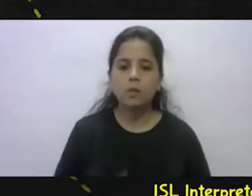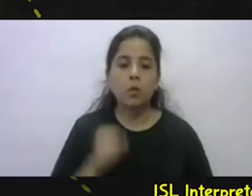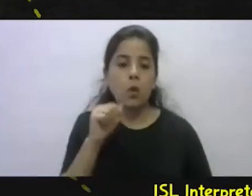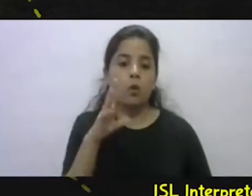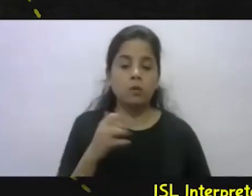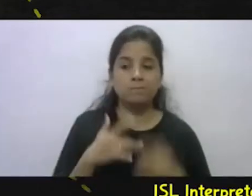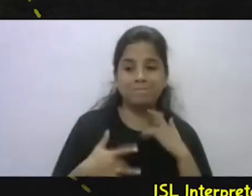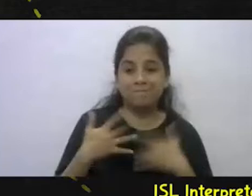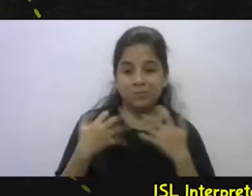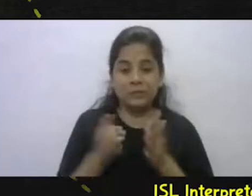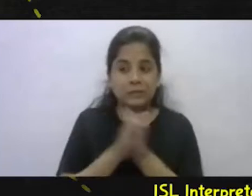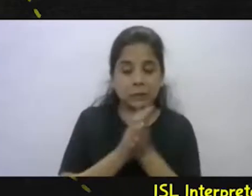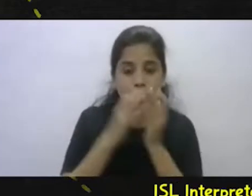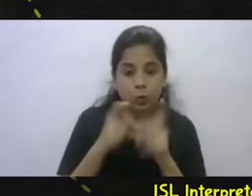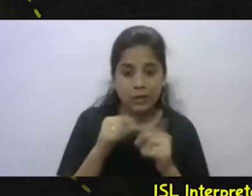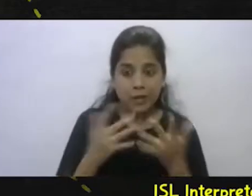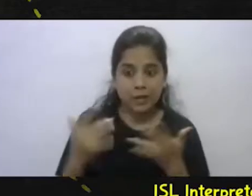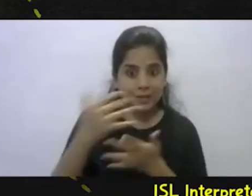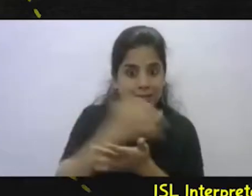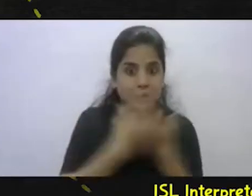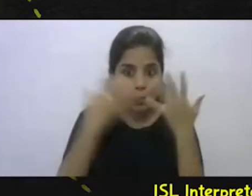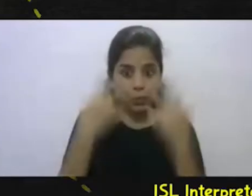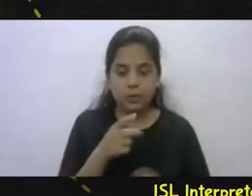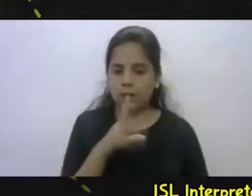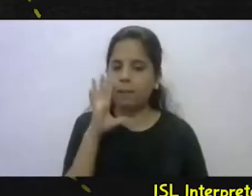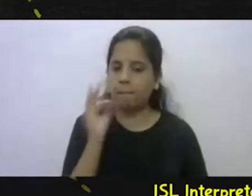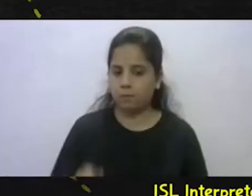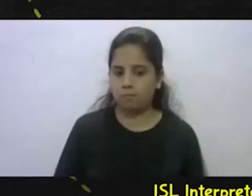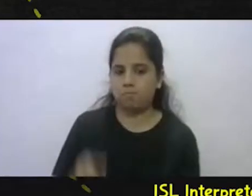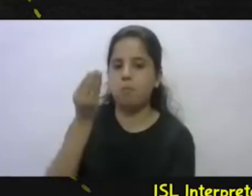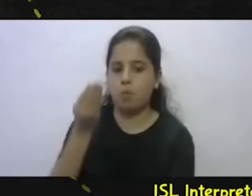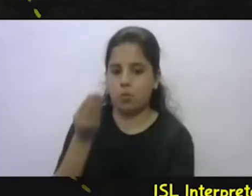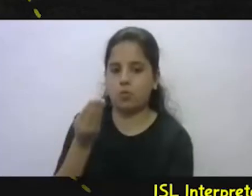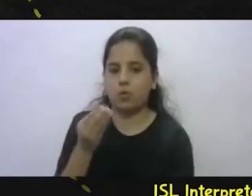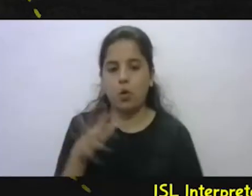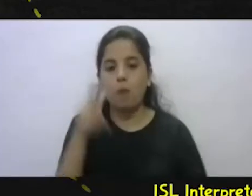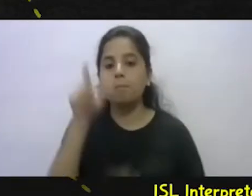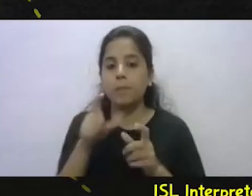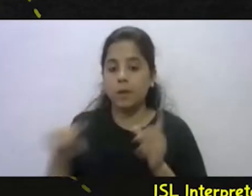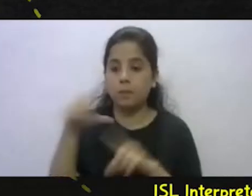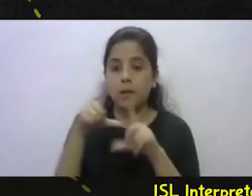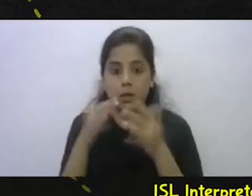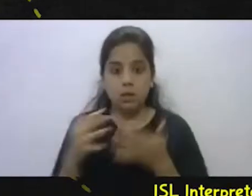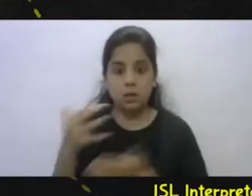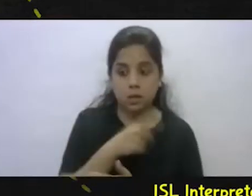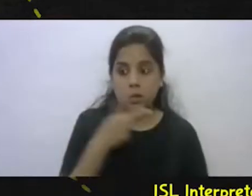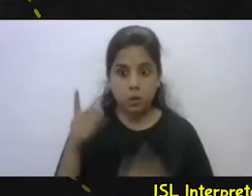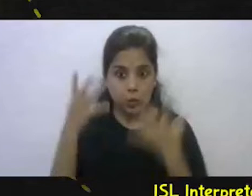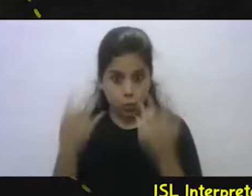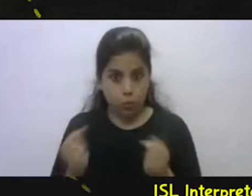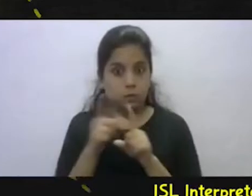fascination or desire to collect data is more important than the people you're collecting data from, and that needs to